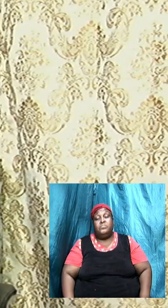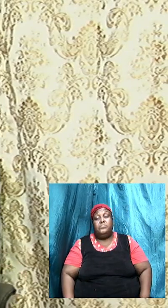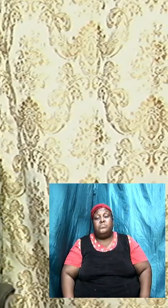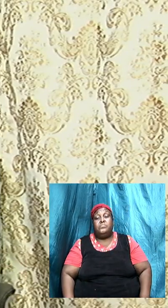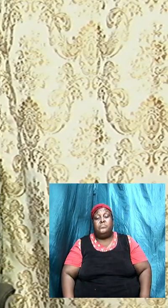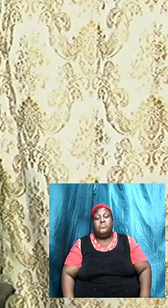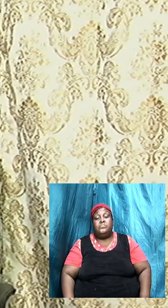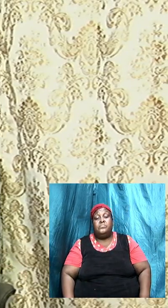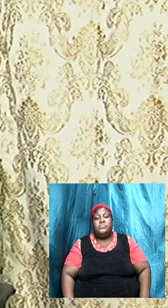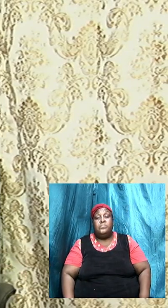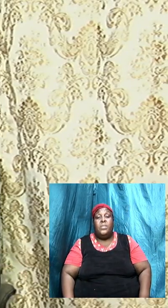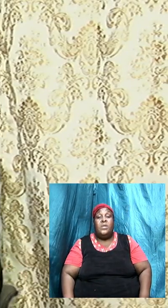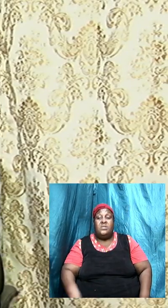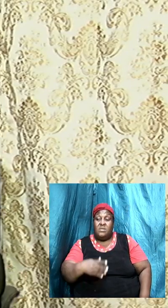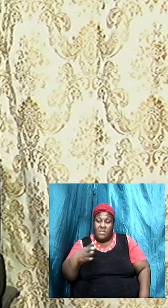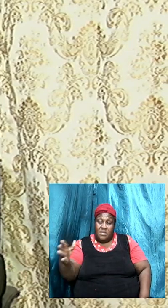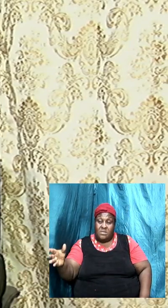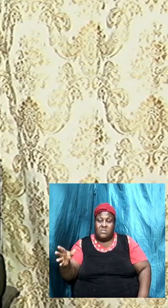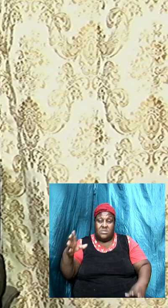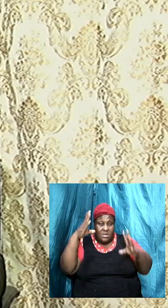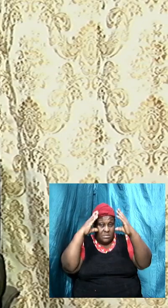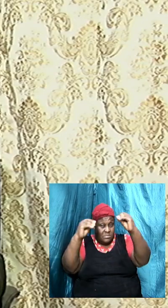But the things are taught to us.